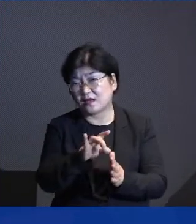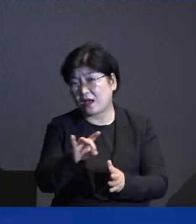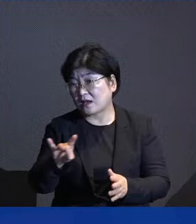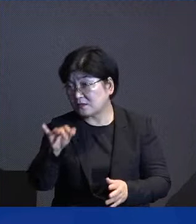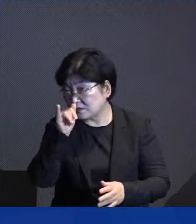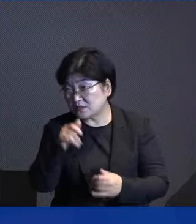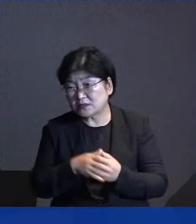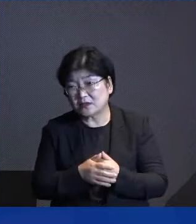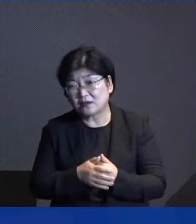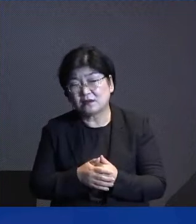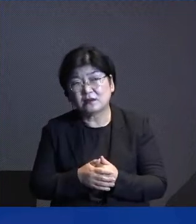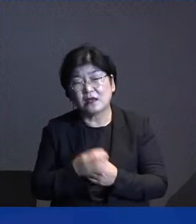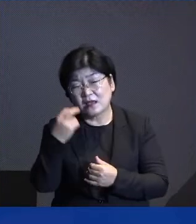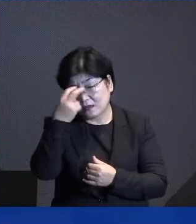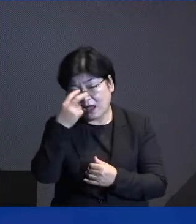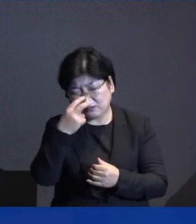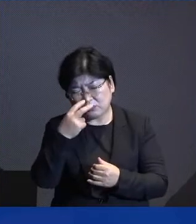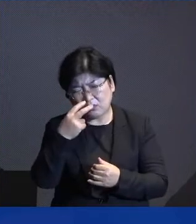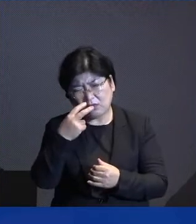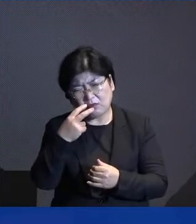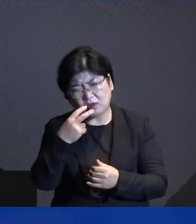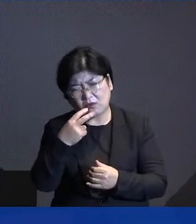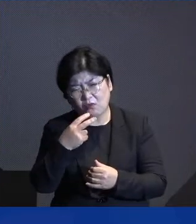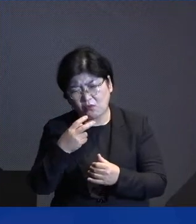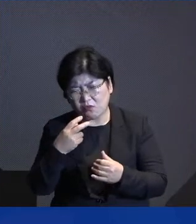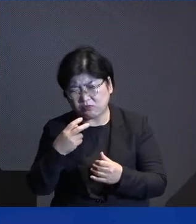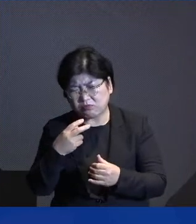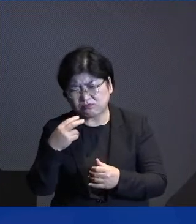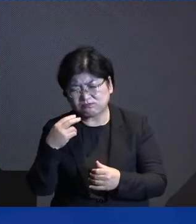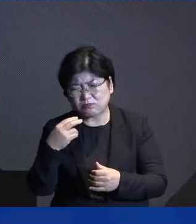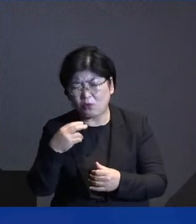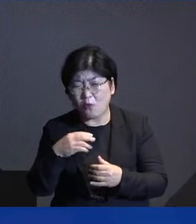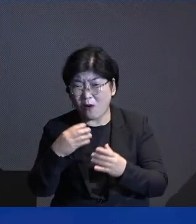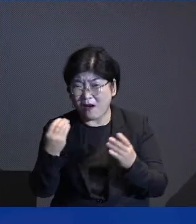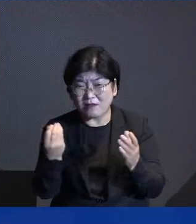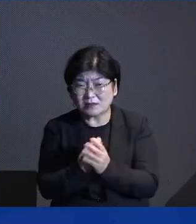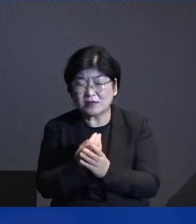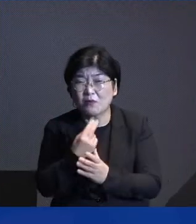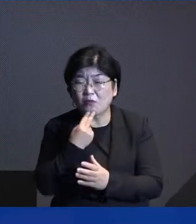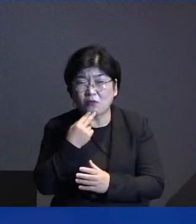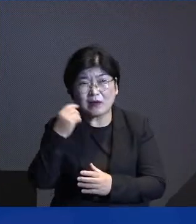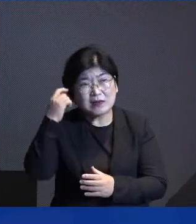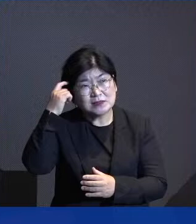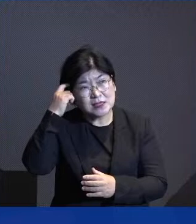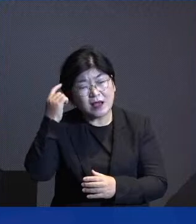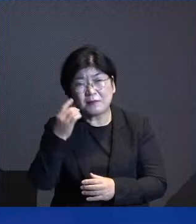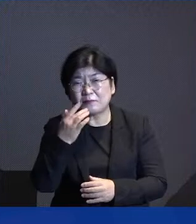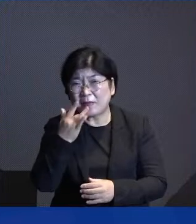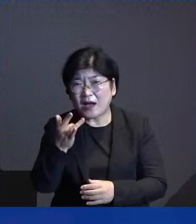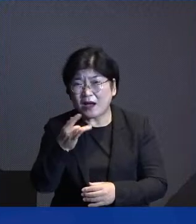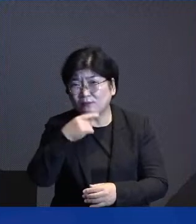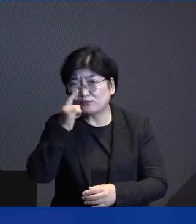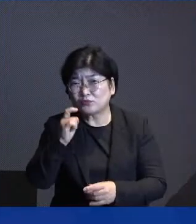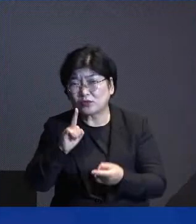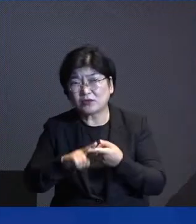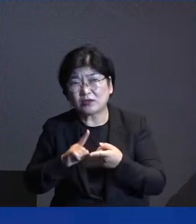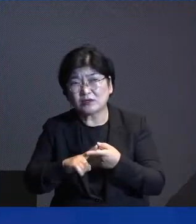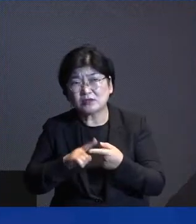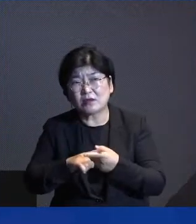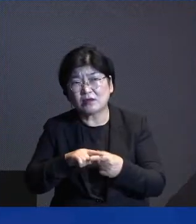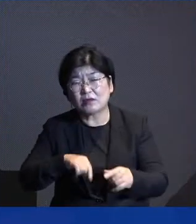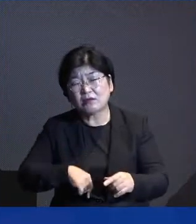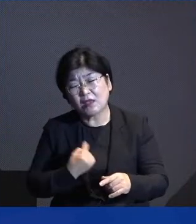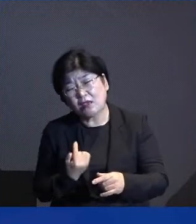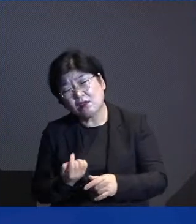marginalization, cognitive deficits are extremely neglected when we talk about general health care. In fact, sometimes they are not